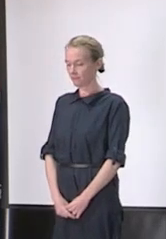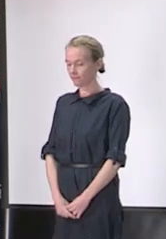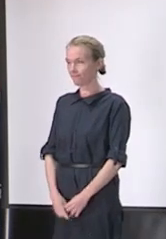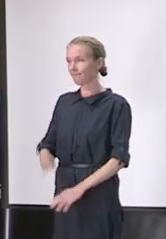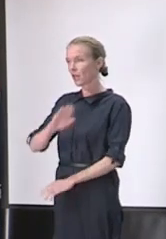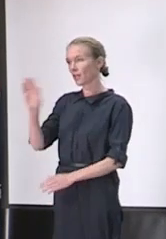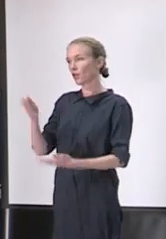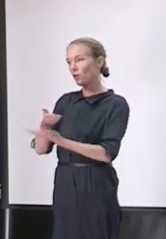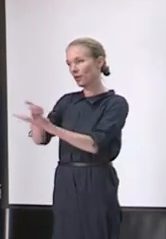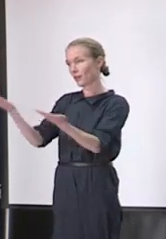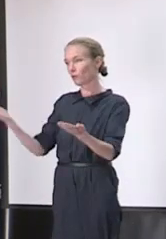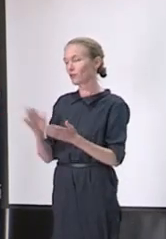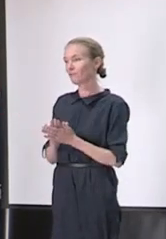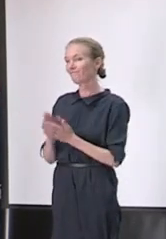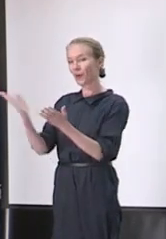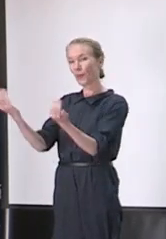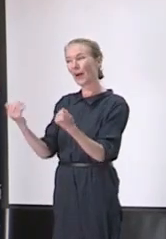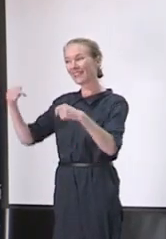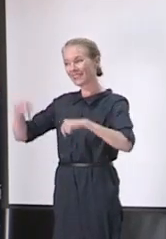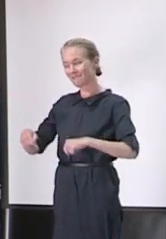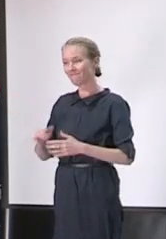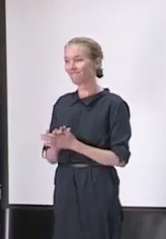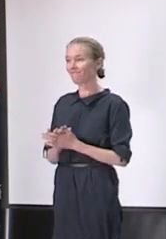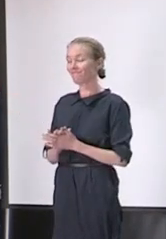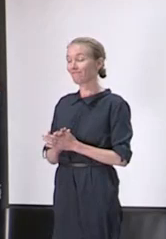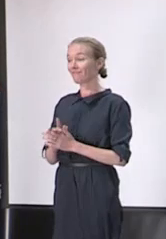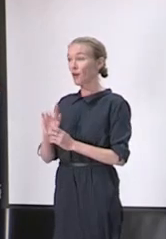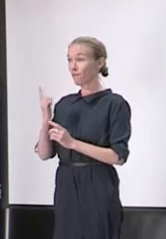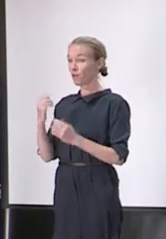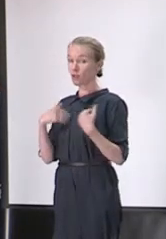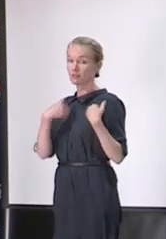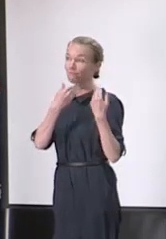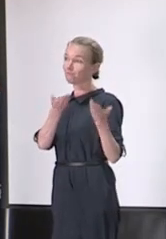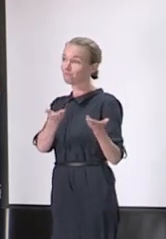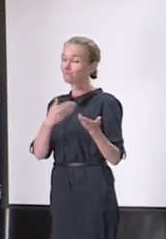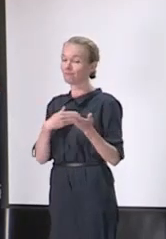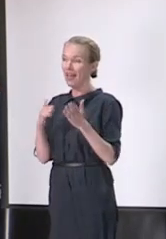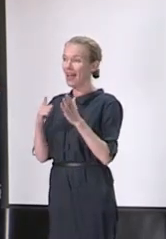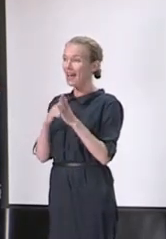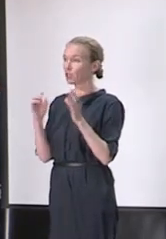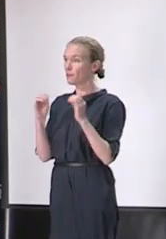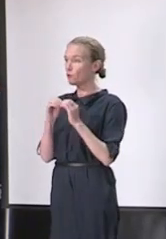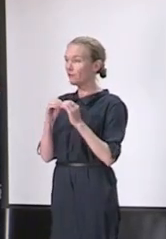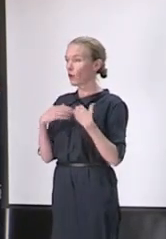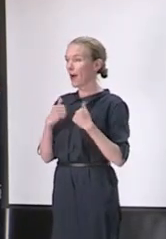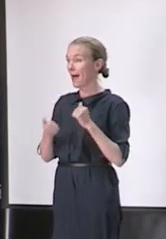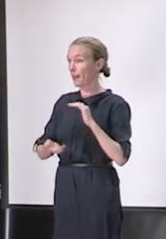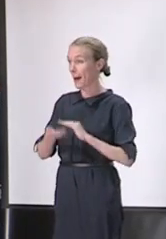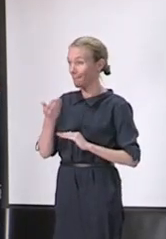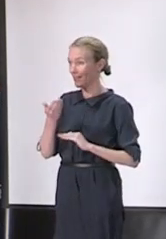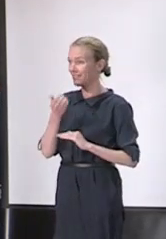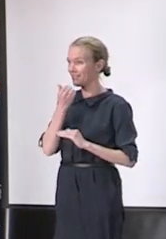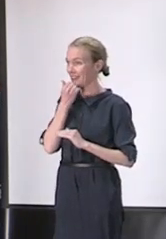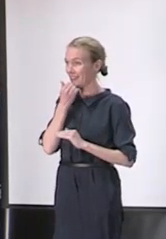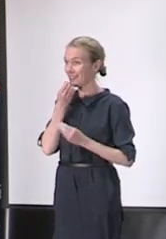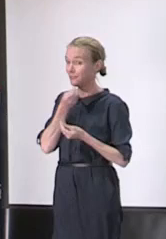Kia ora koutou katoa. Welcome everyone. I'll begin by handing over to Dr. Bloomfield for a health update, and then I'll